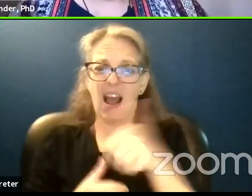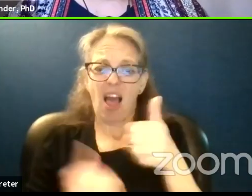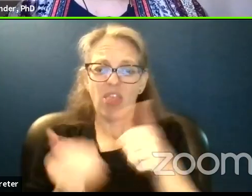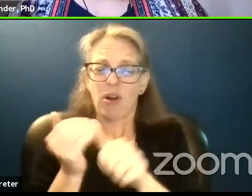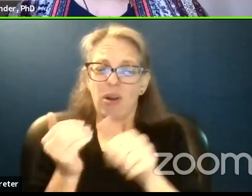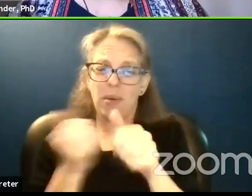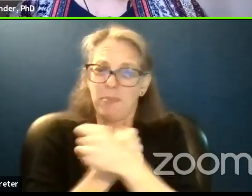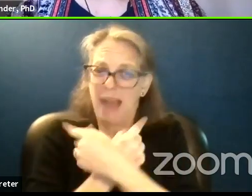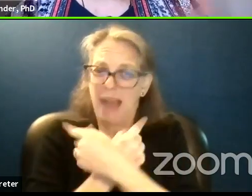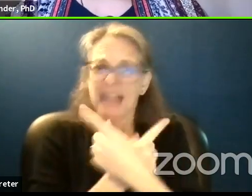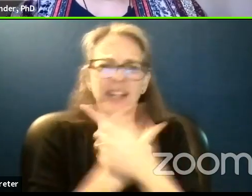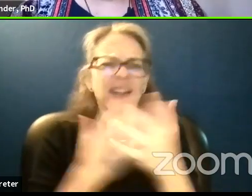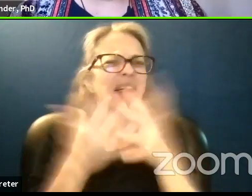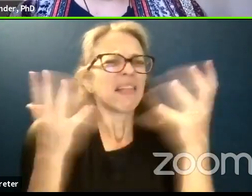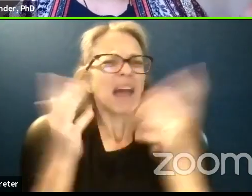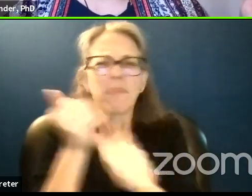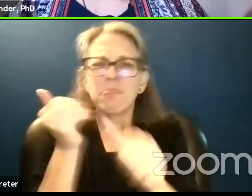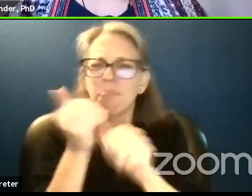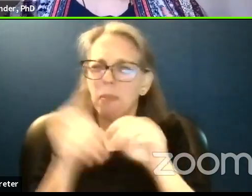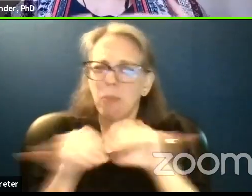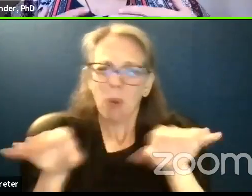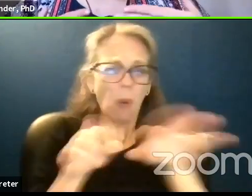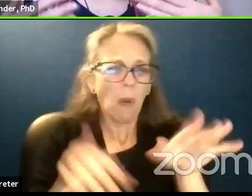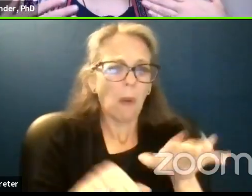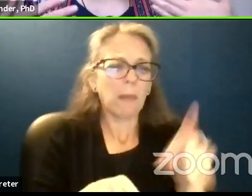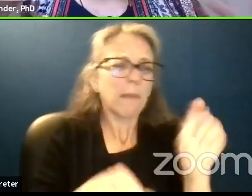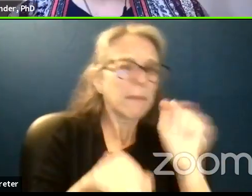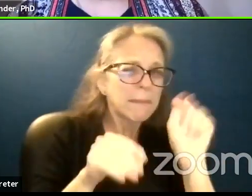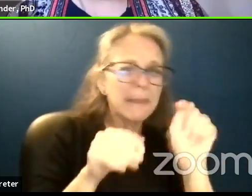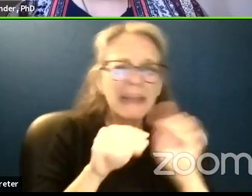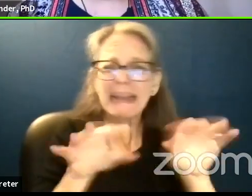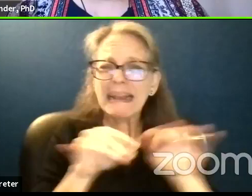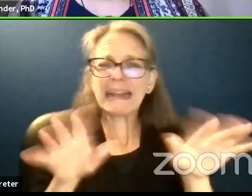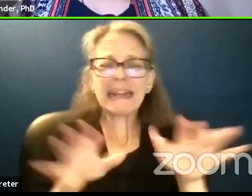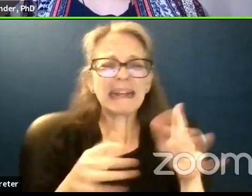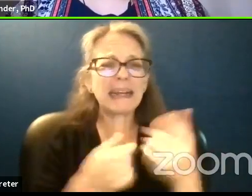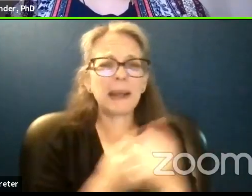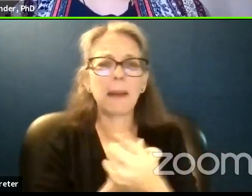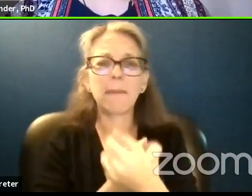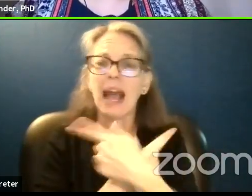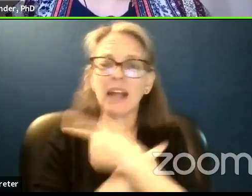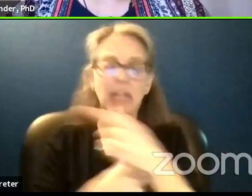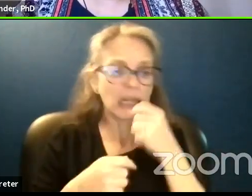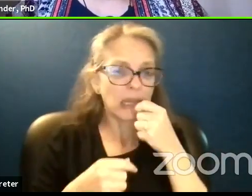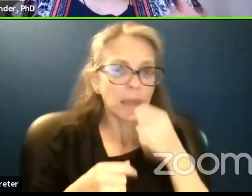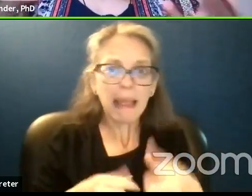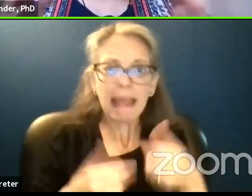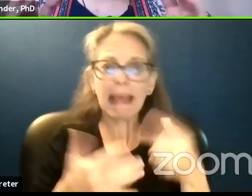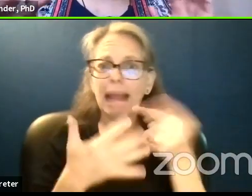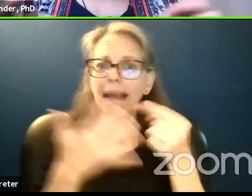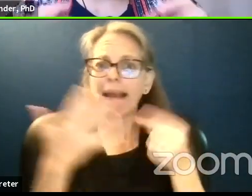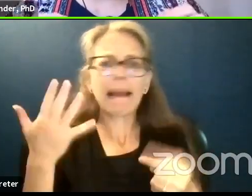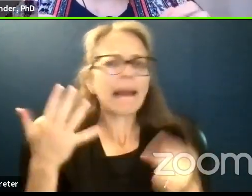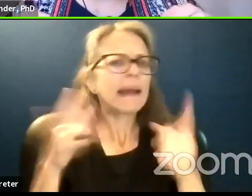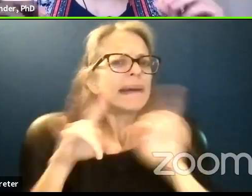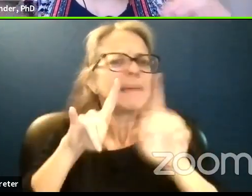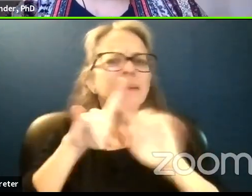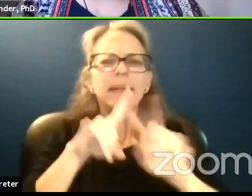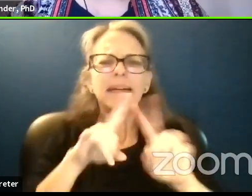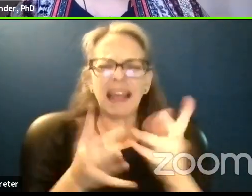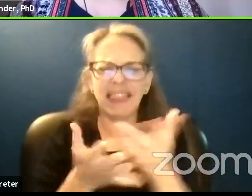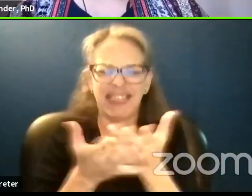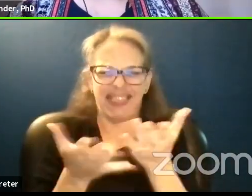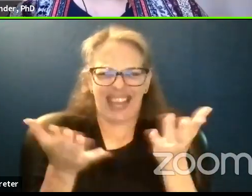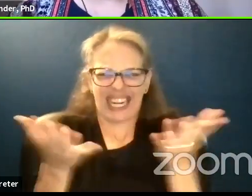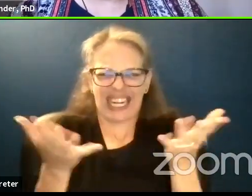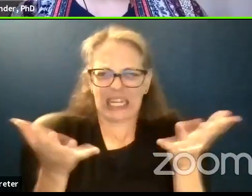everywhere, right? And there's pee and there's bat spit, and all of these